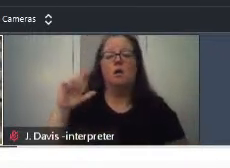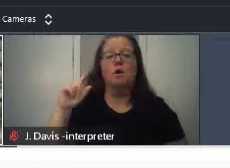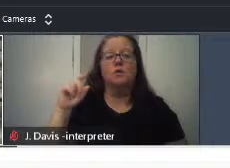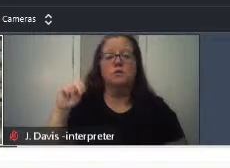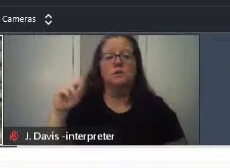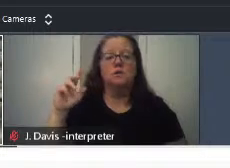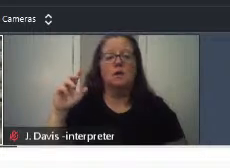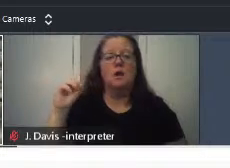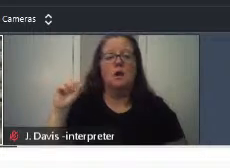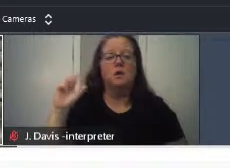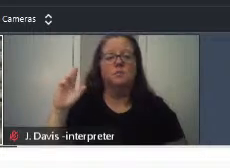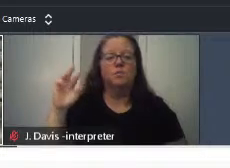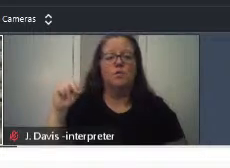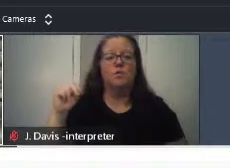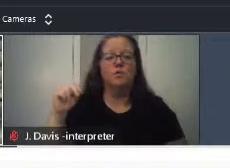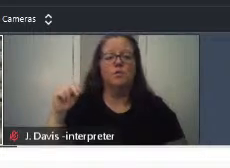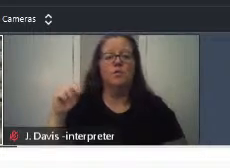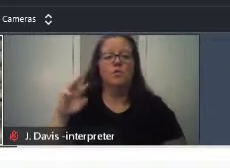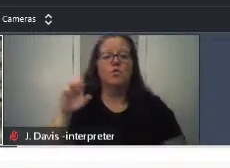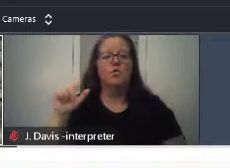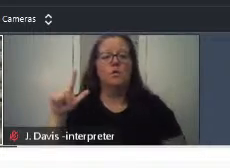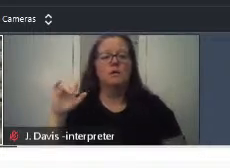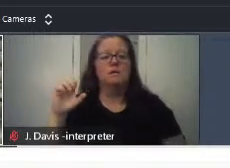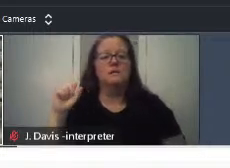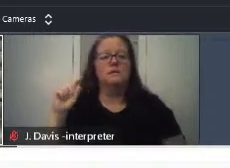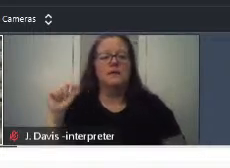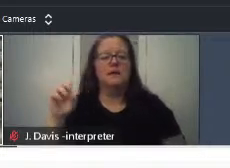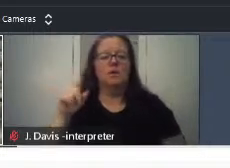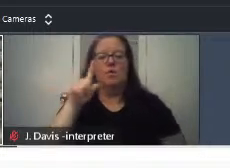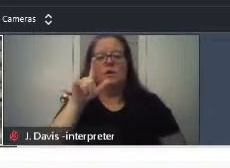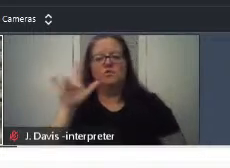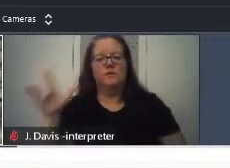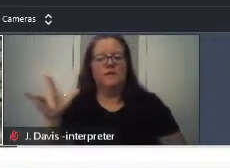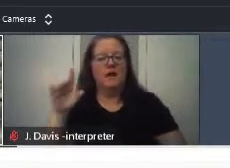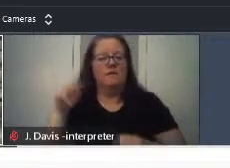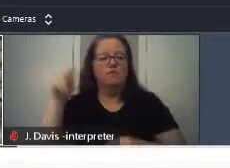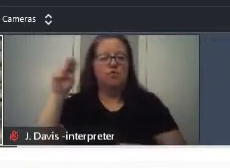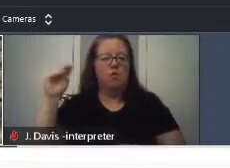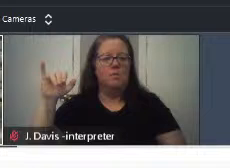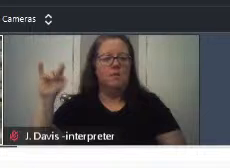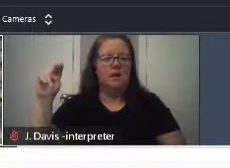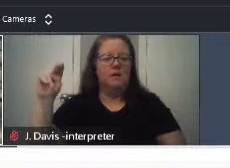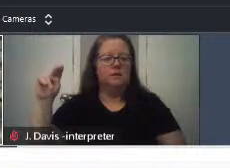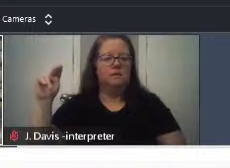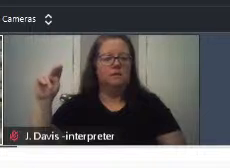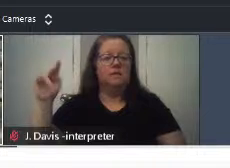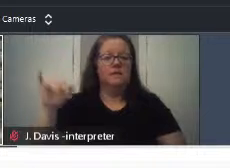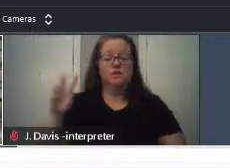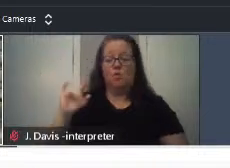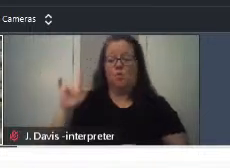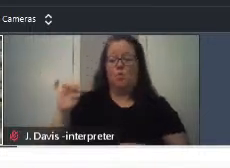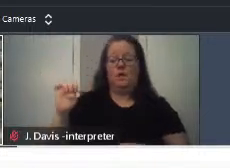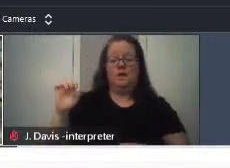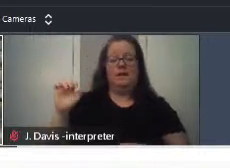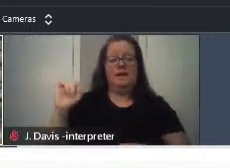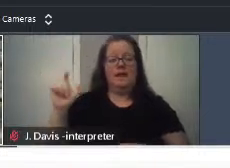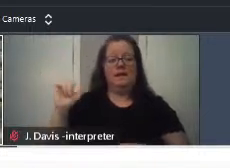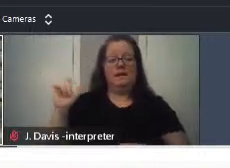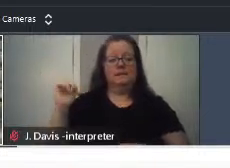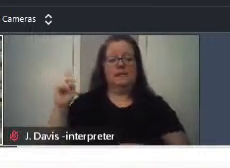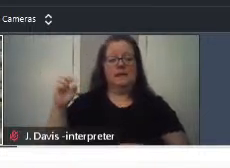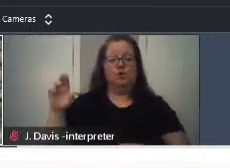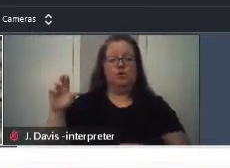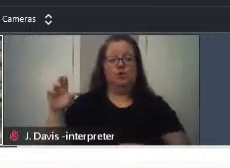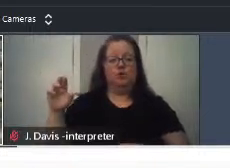real estate manager, 125 North Main. This is Willie Alexander, my associate, and